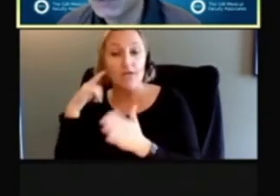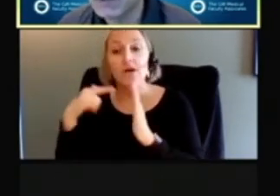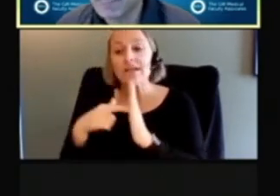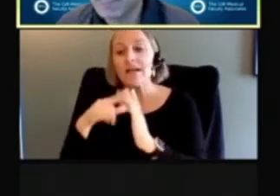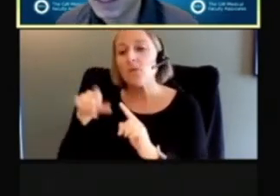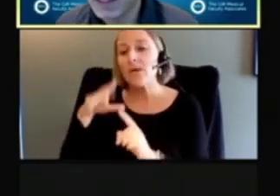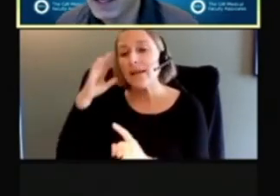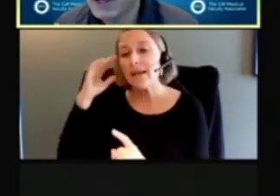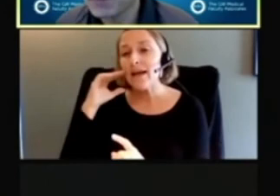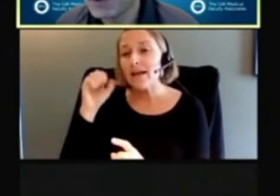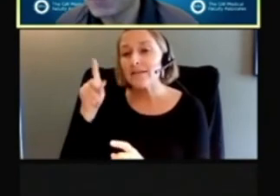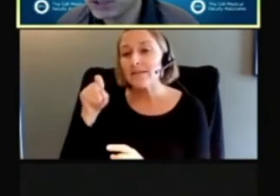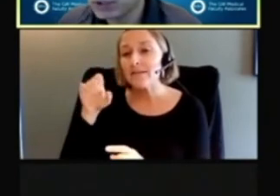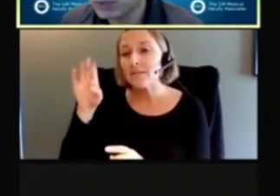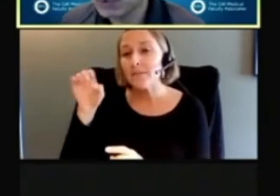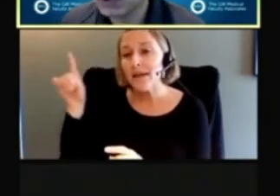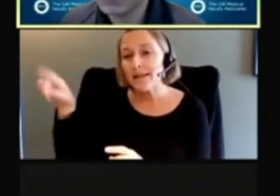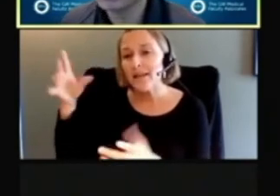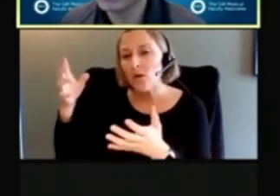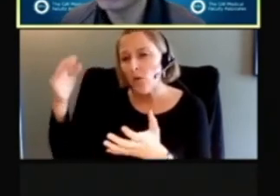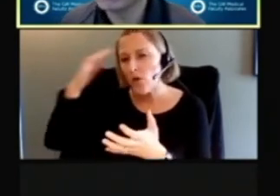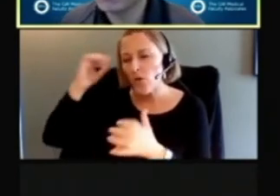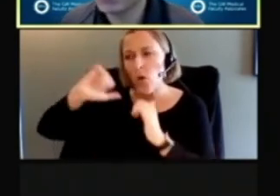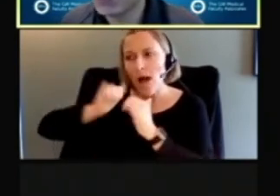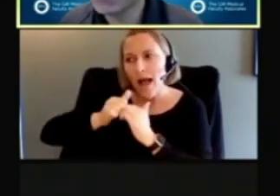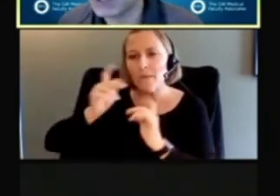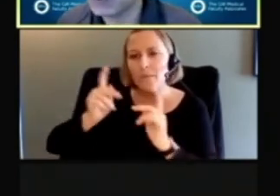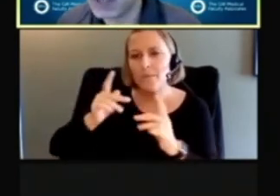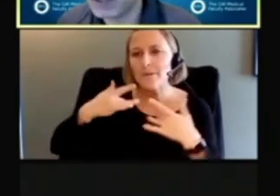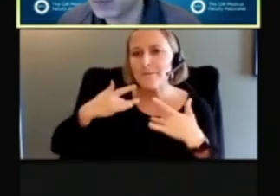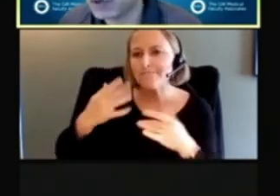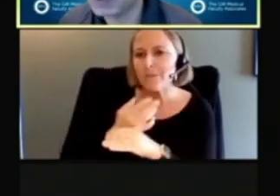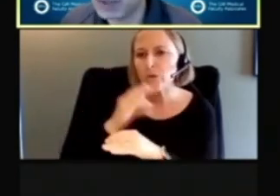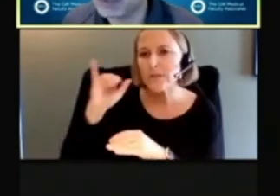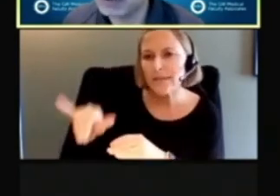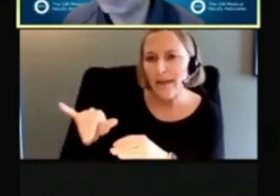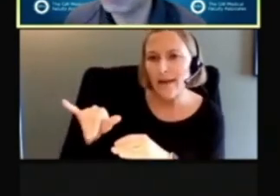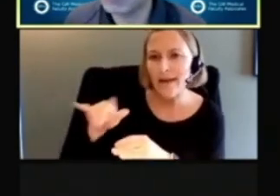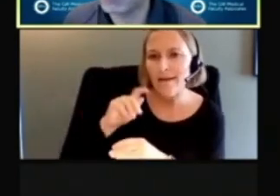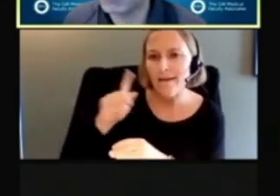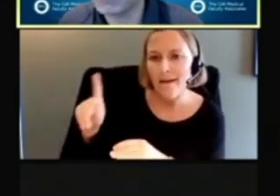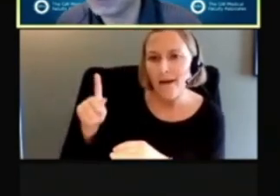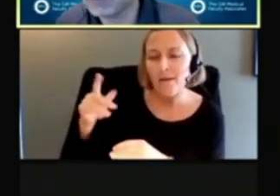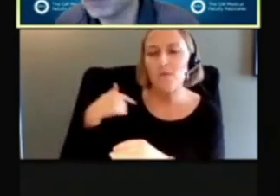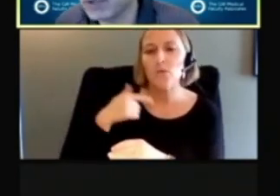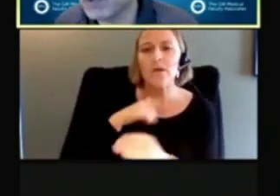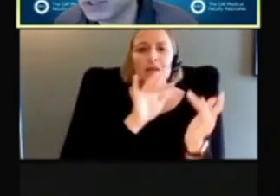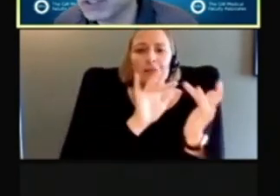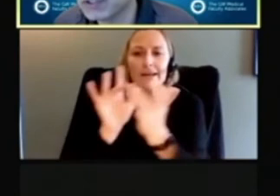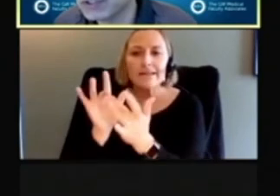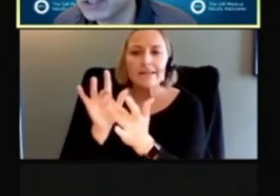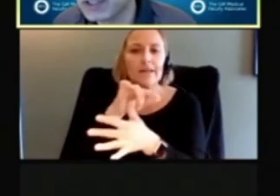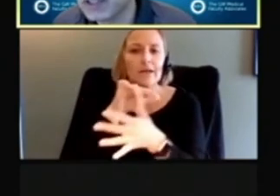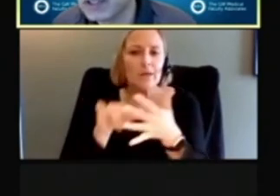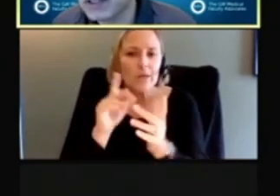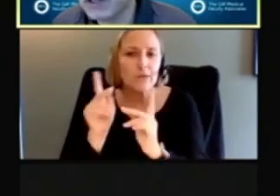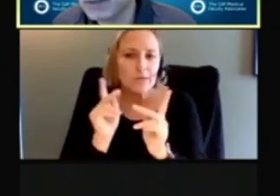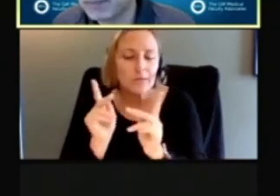understand how the population was using Headspace, we reached out through that network and were able to acquire some community